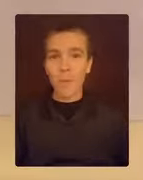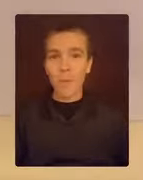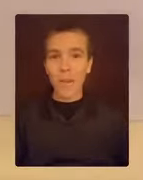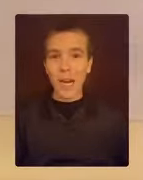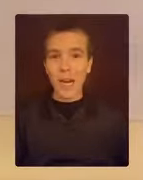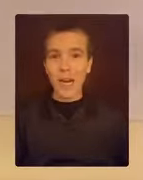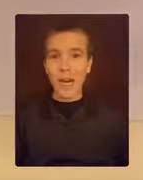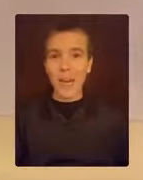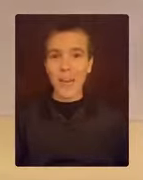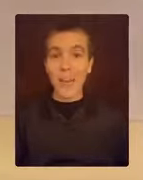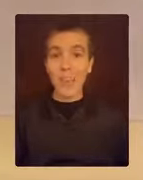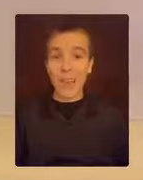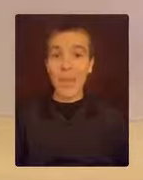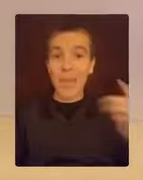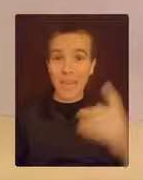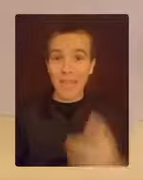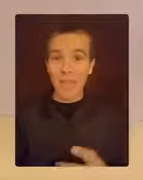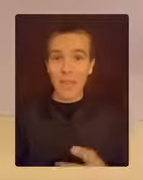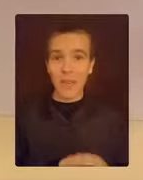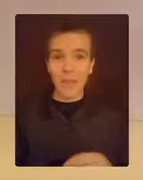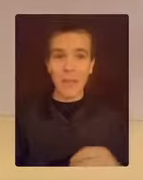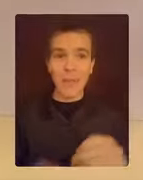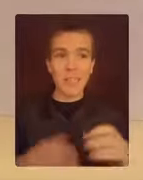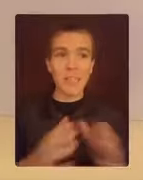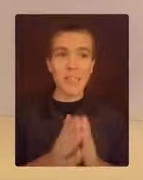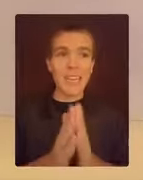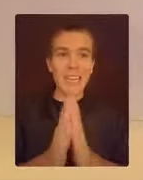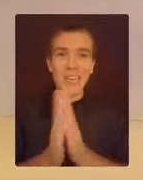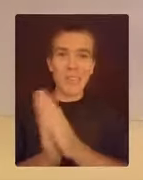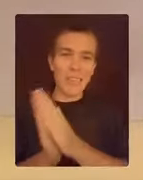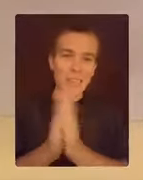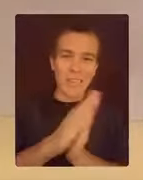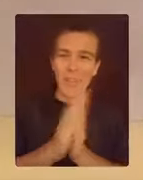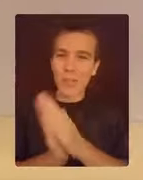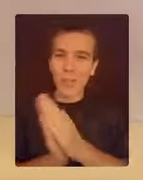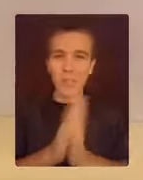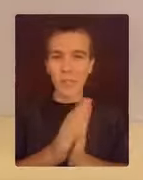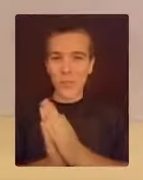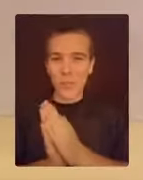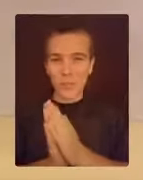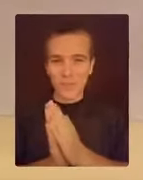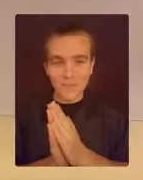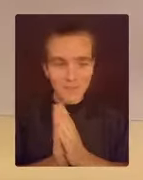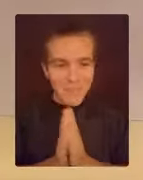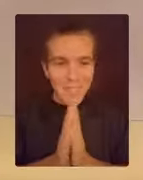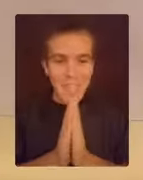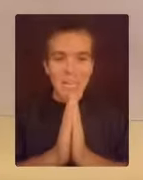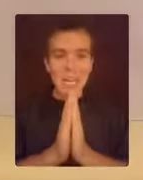happen in the beginning. Because here's the thing, there's a catch 22 to it.